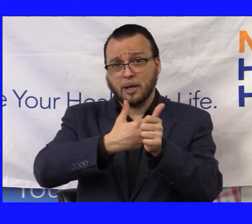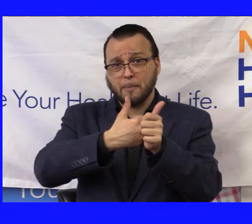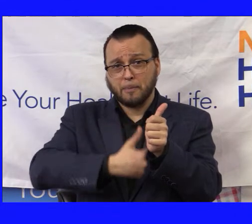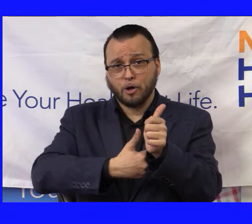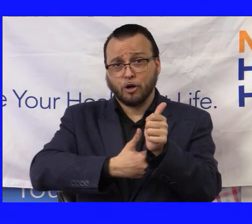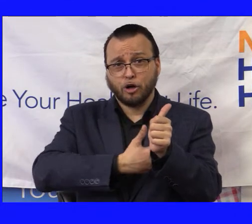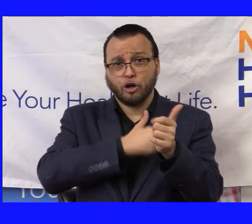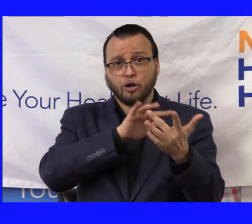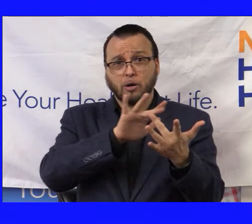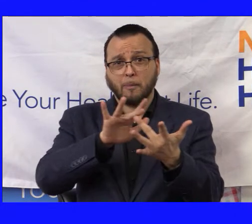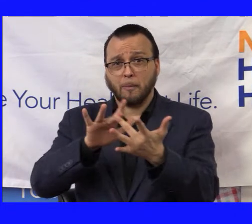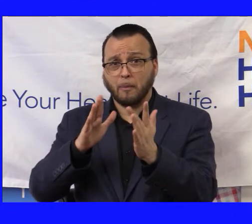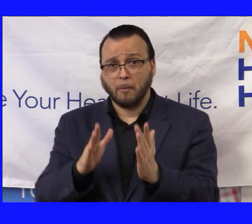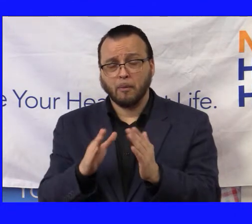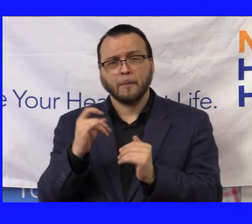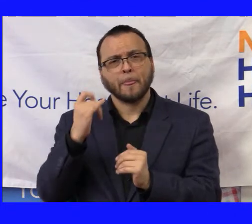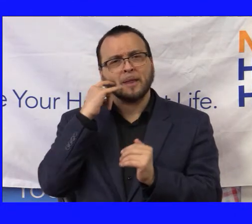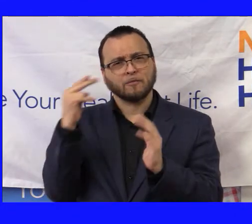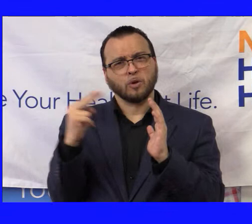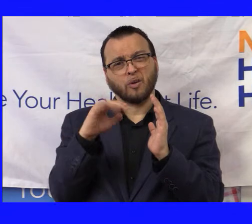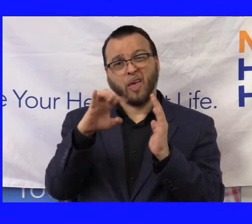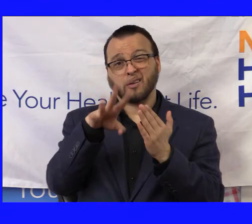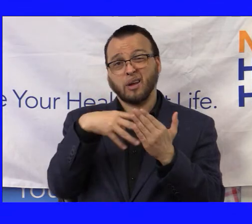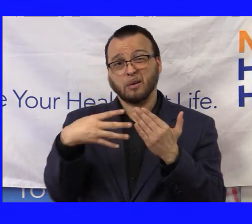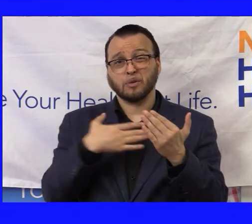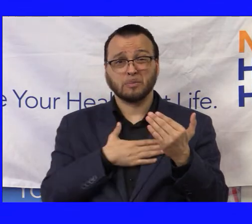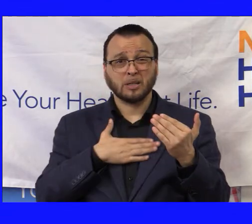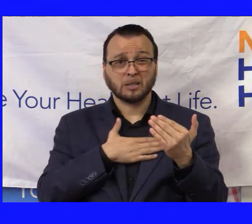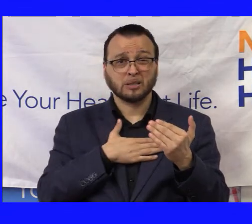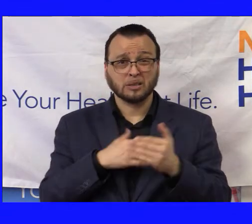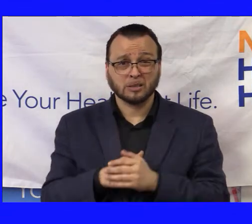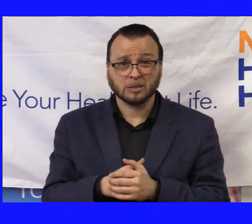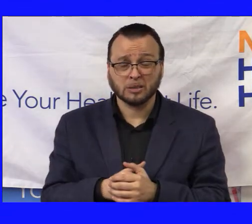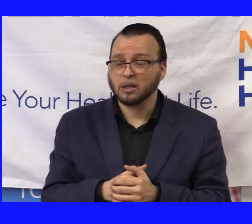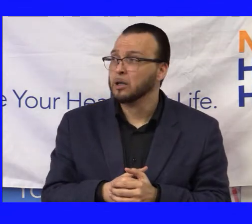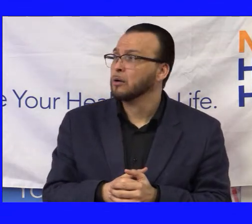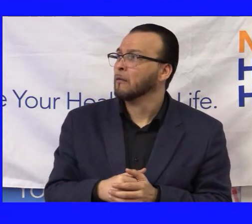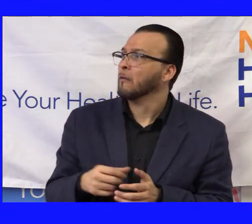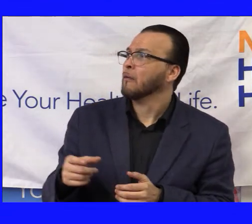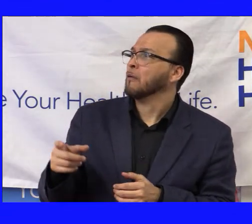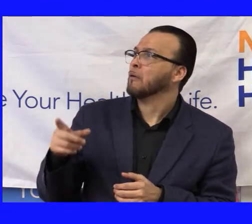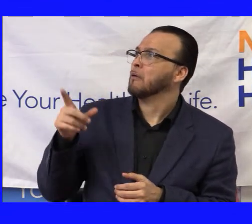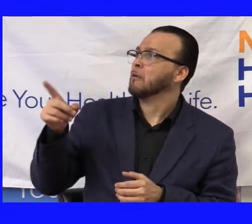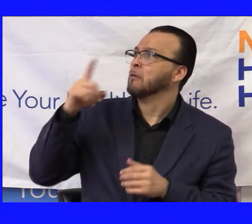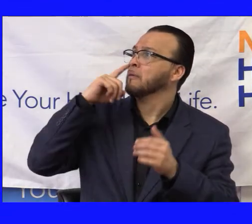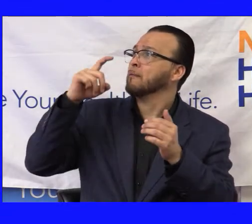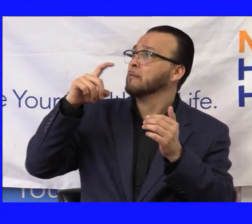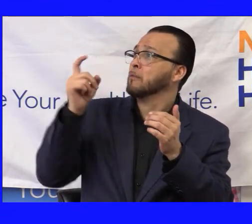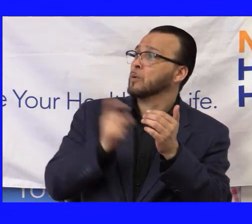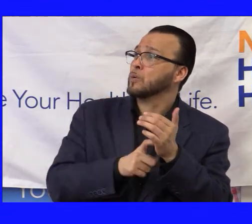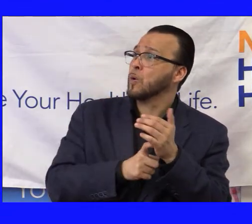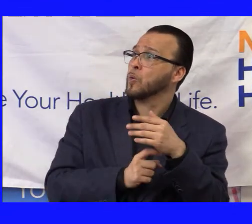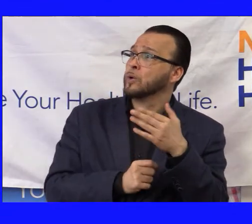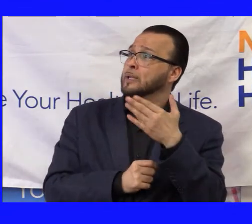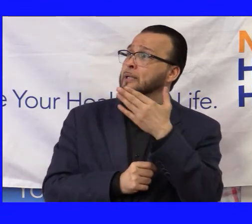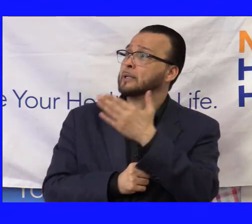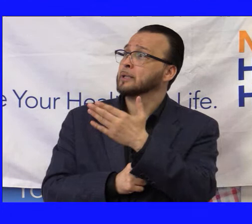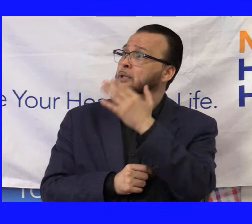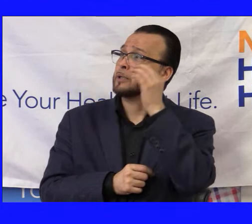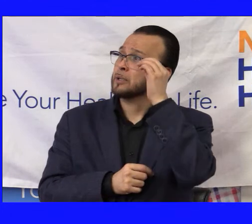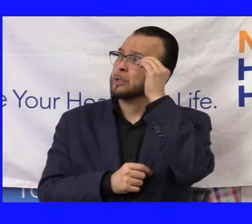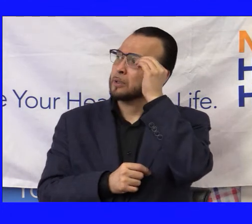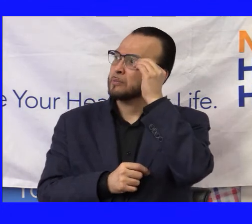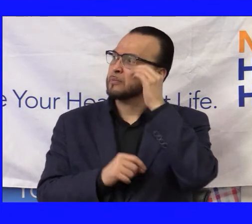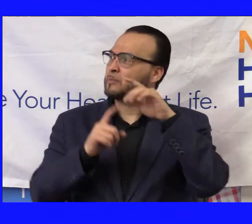vendor, if we go to that table, please, so that we can all, yes. You do notice here that depending